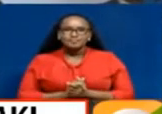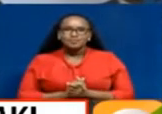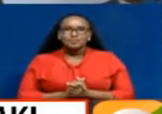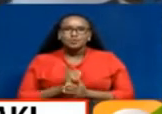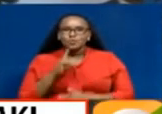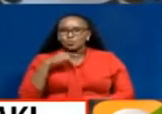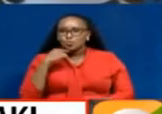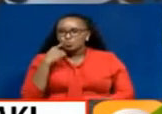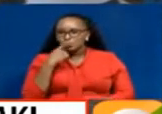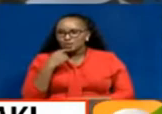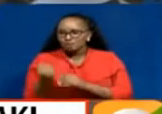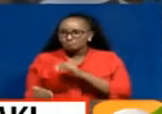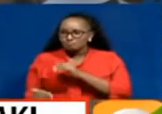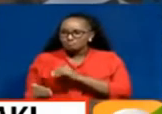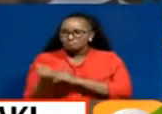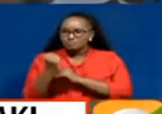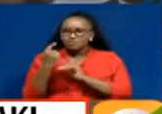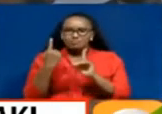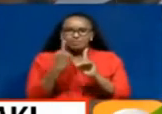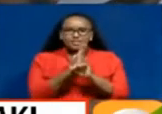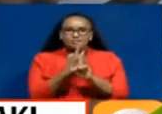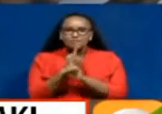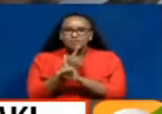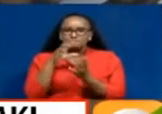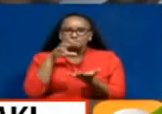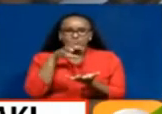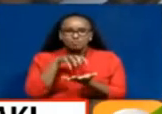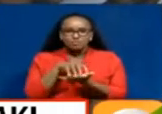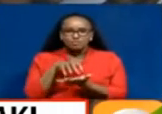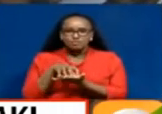that rose through the ranks,